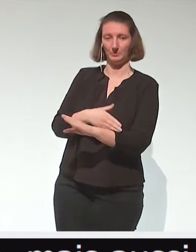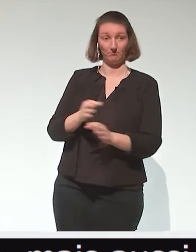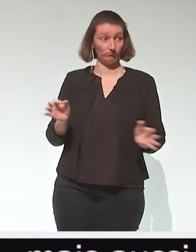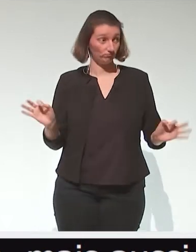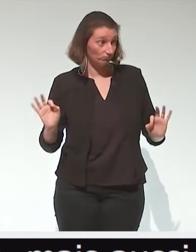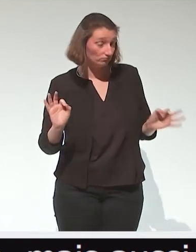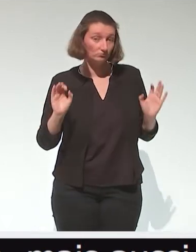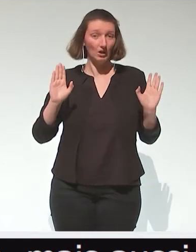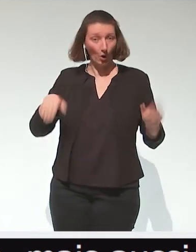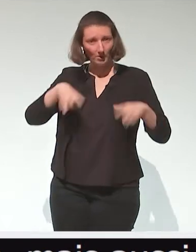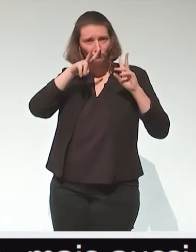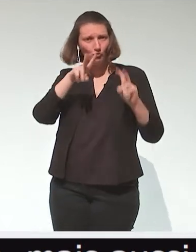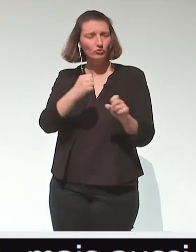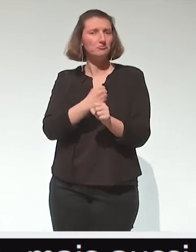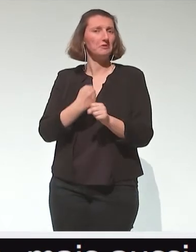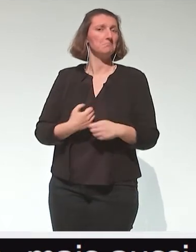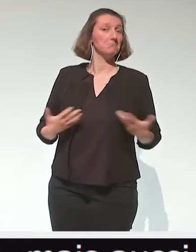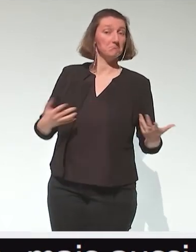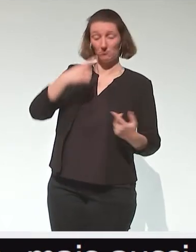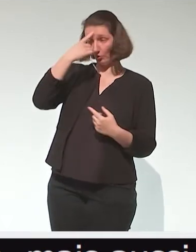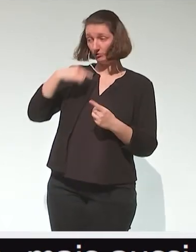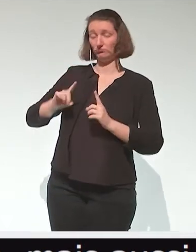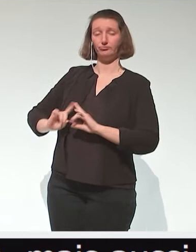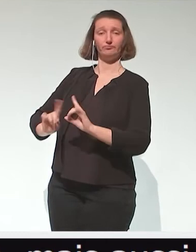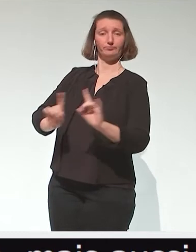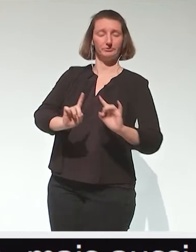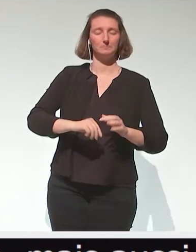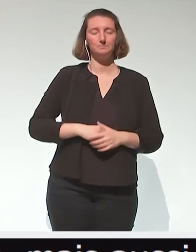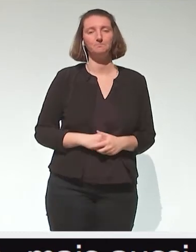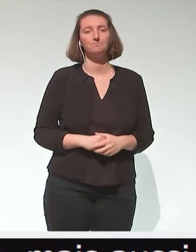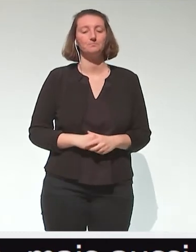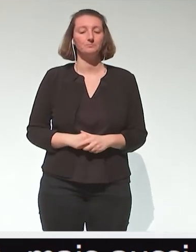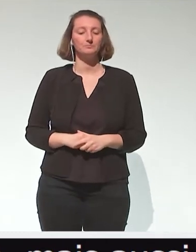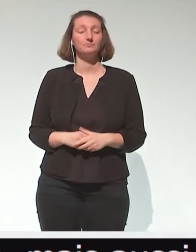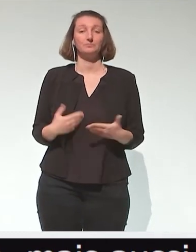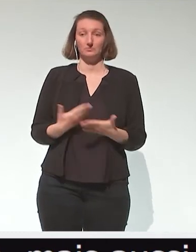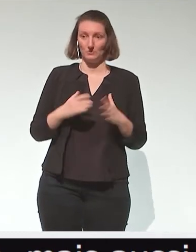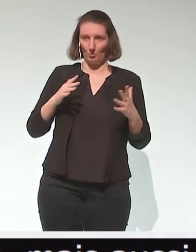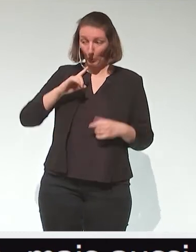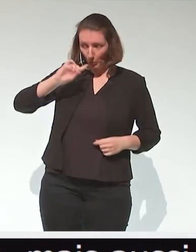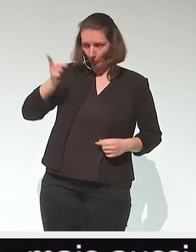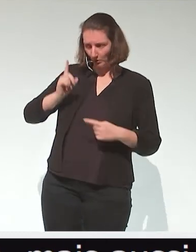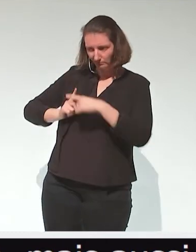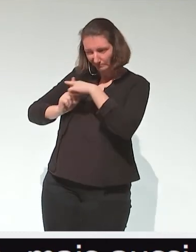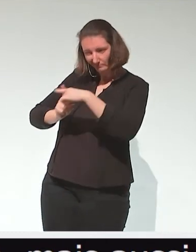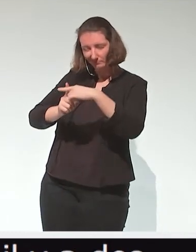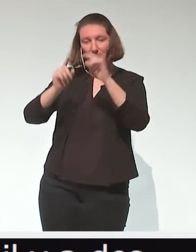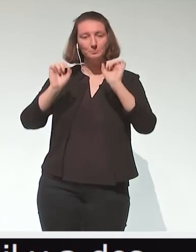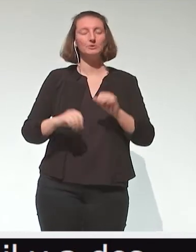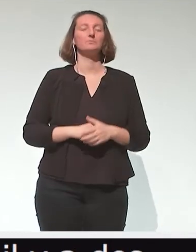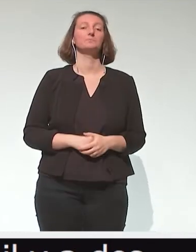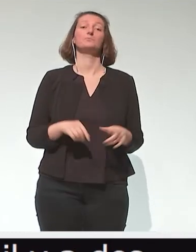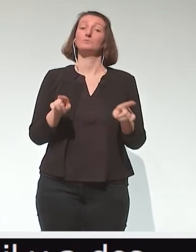on their own as well. Then we have started the cooperation more